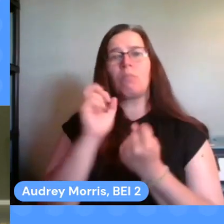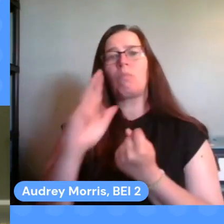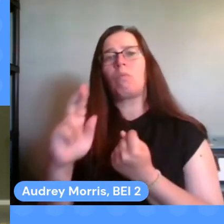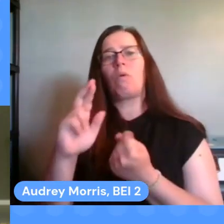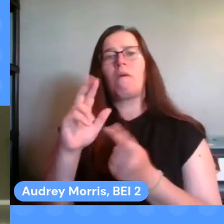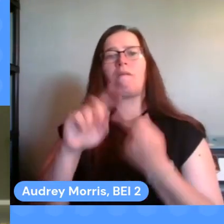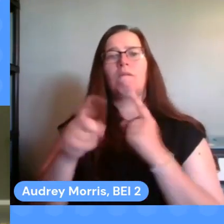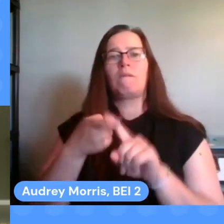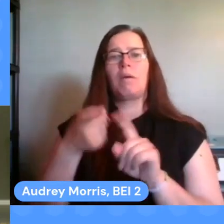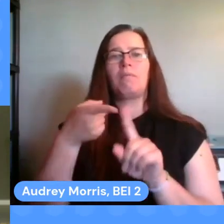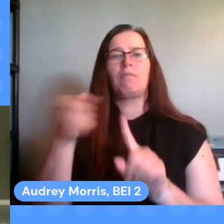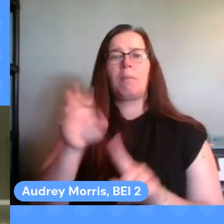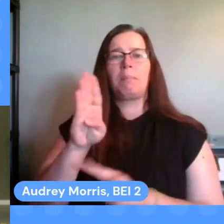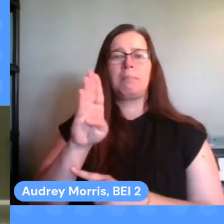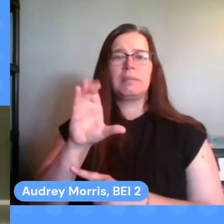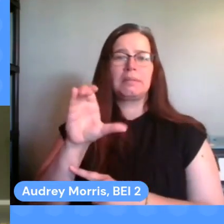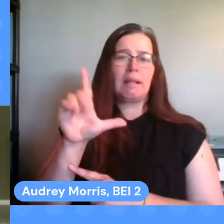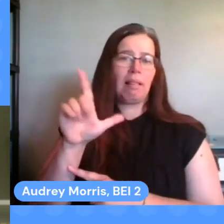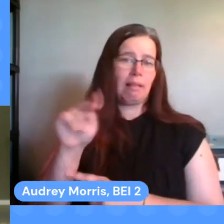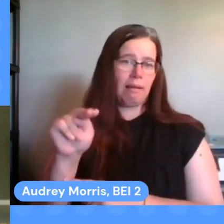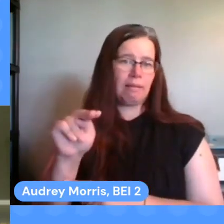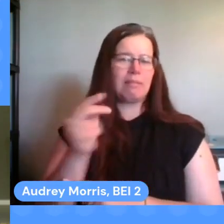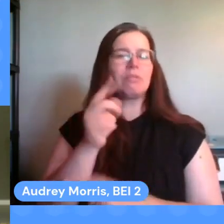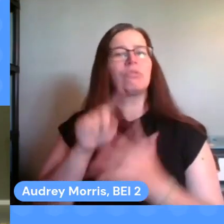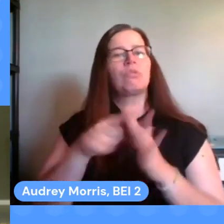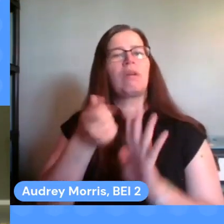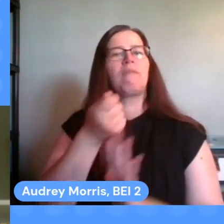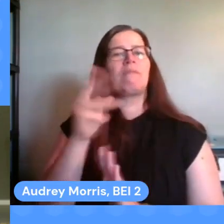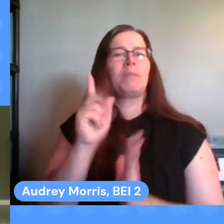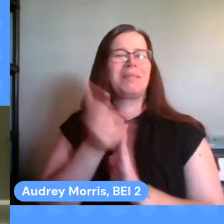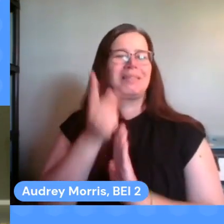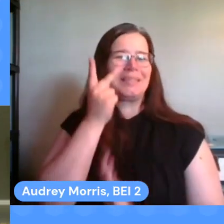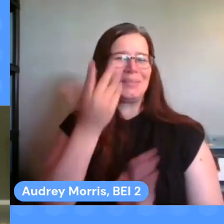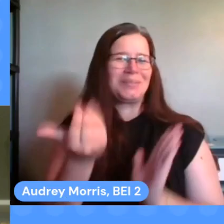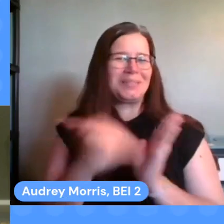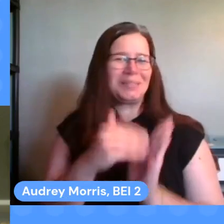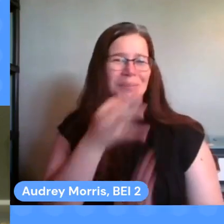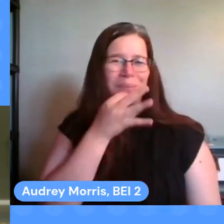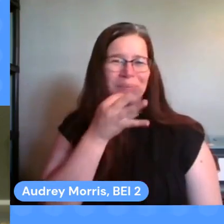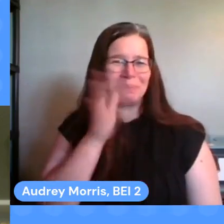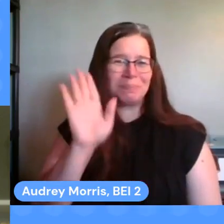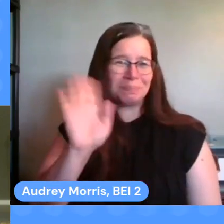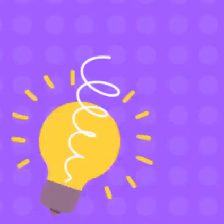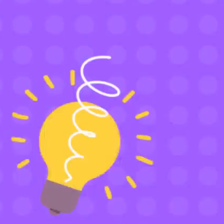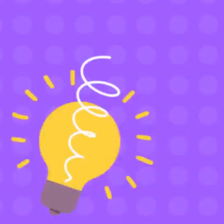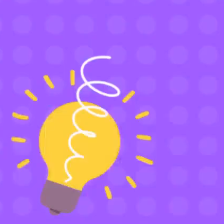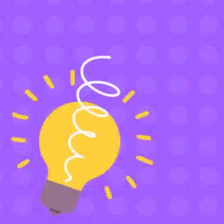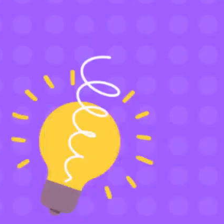BCLN, starting in just a few minutes. See you back here later. Bye.